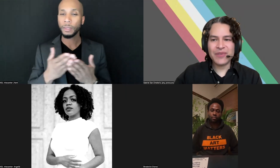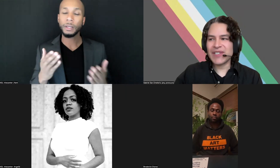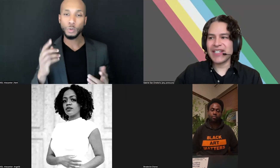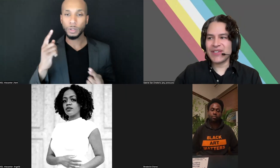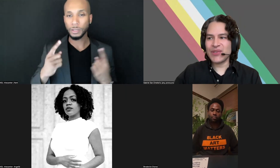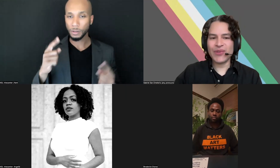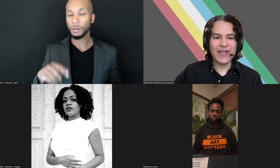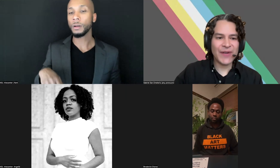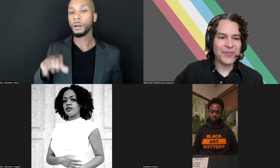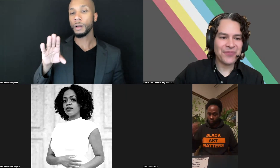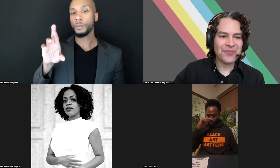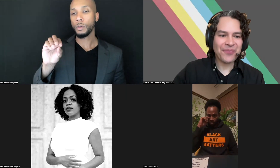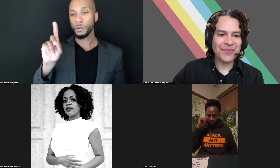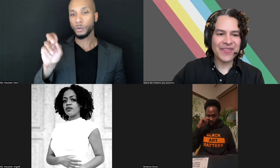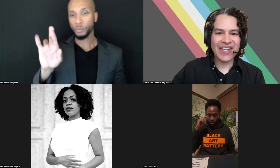Broderick, would you like to,